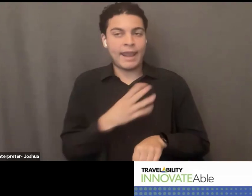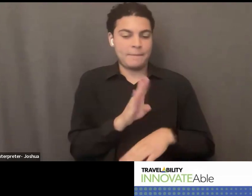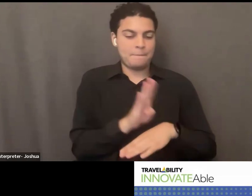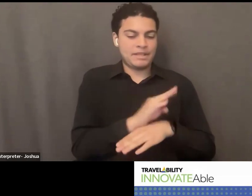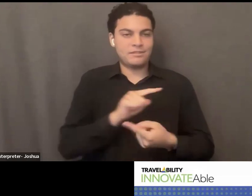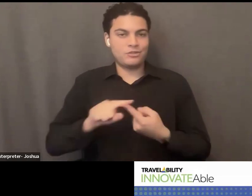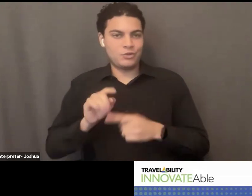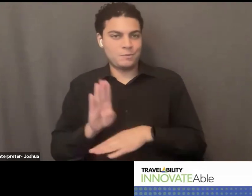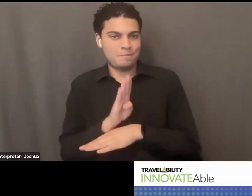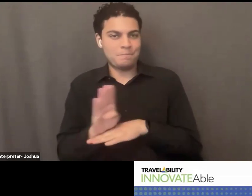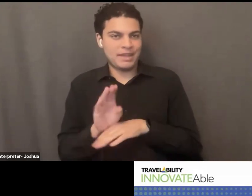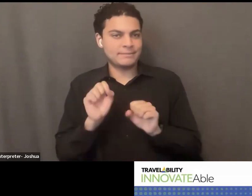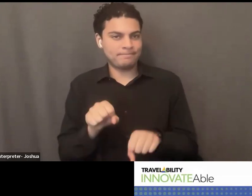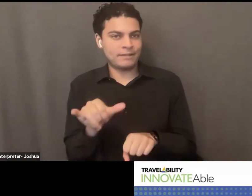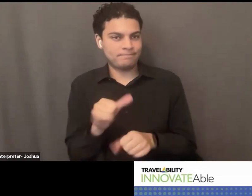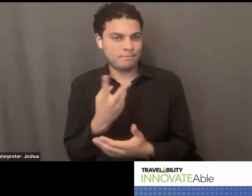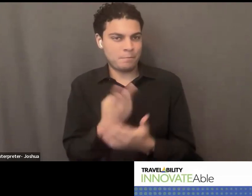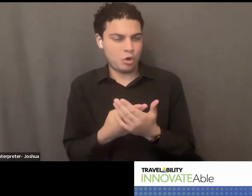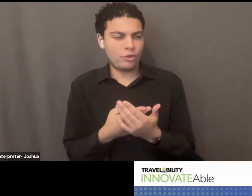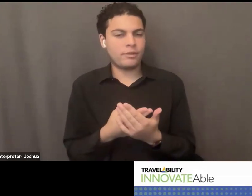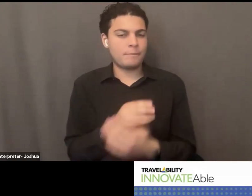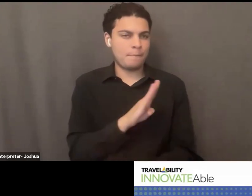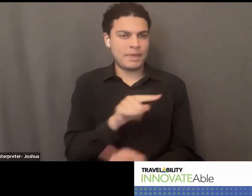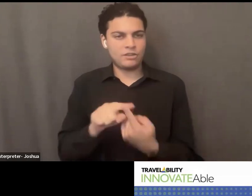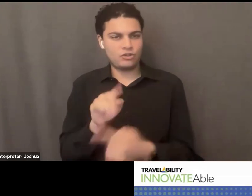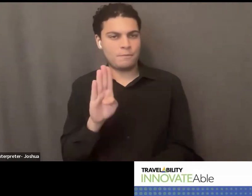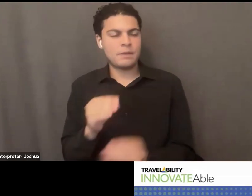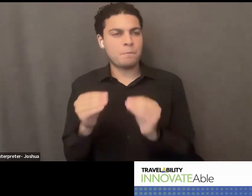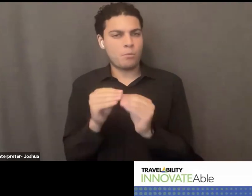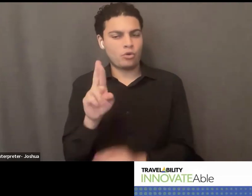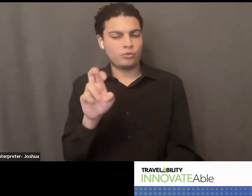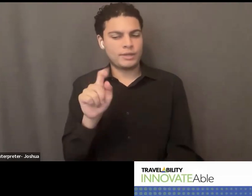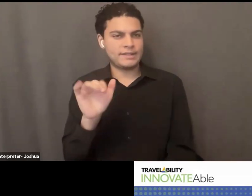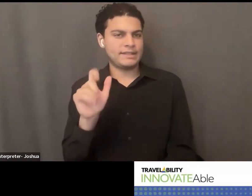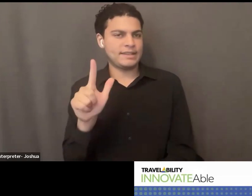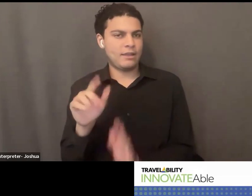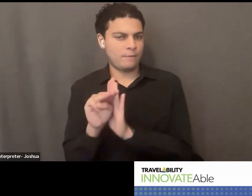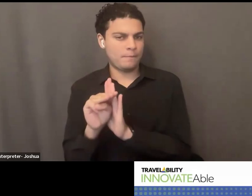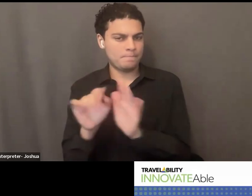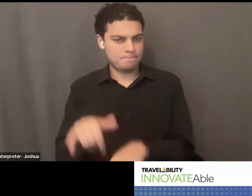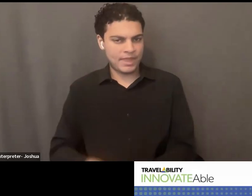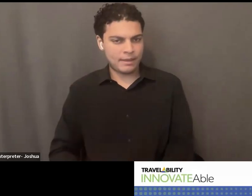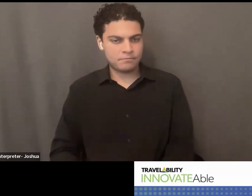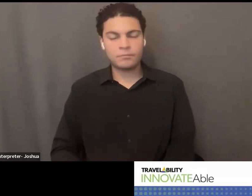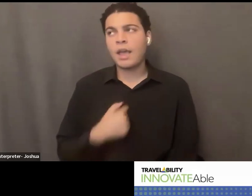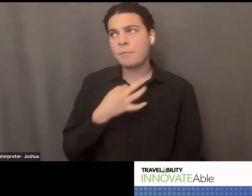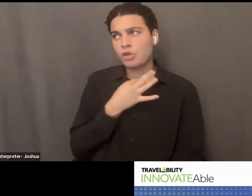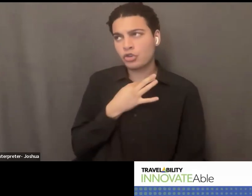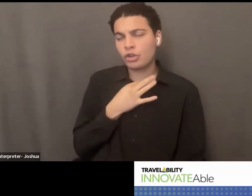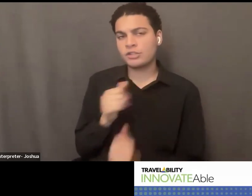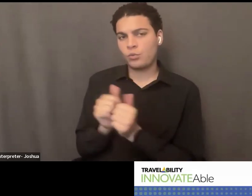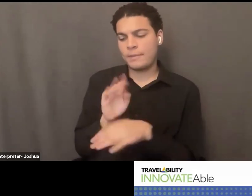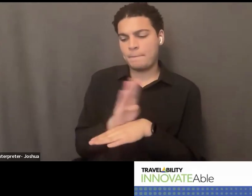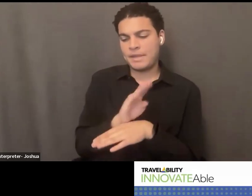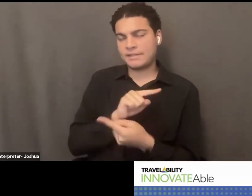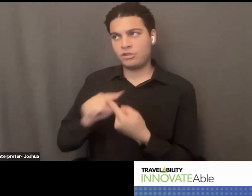retail model. Yeah, I got one quick follow-up on the direct to Yes. consumer side so far. Is it largely word of mouth? It sounds like you've got a